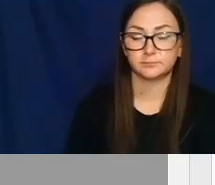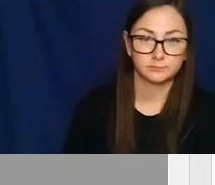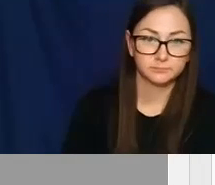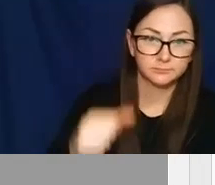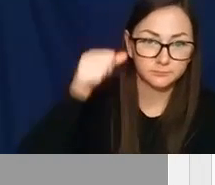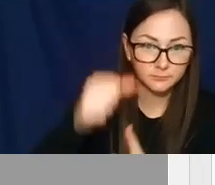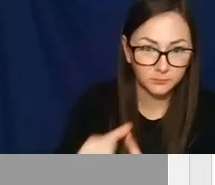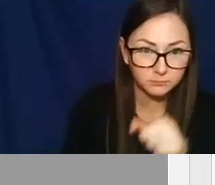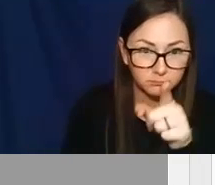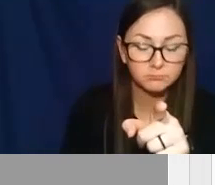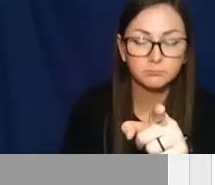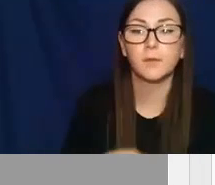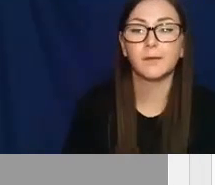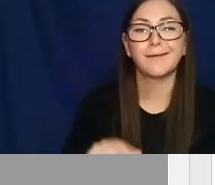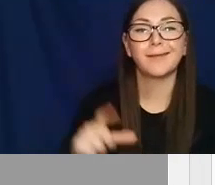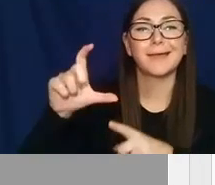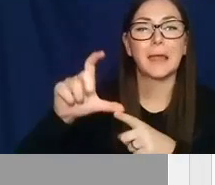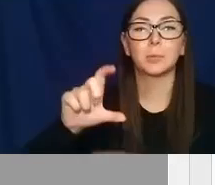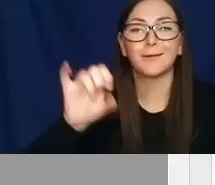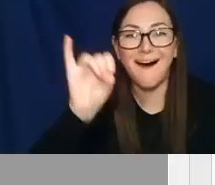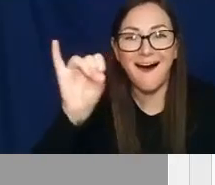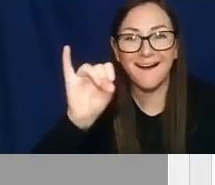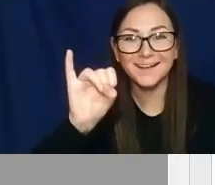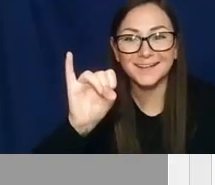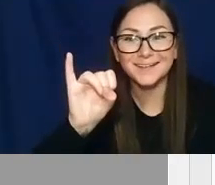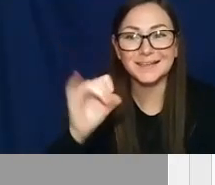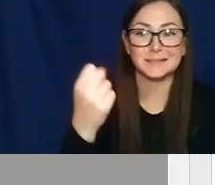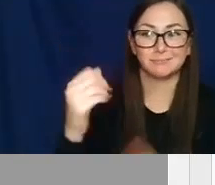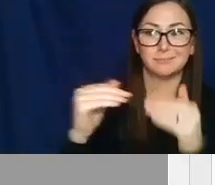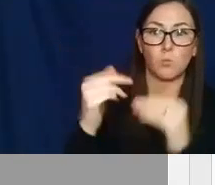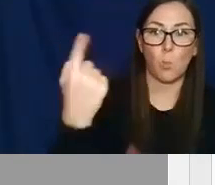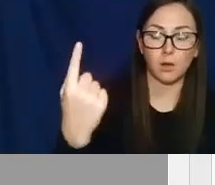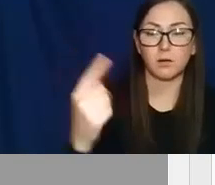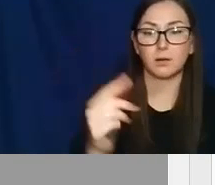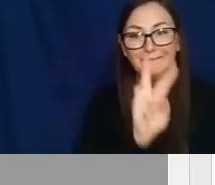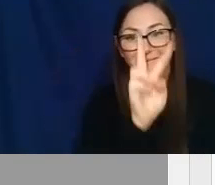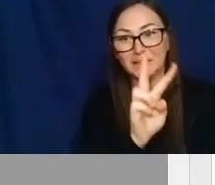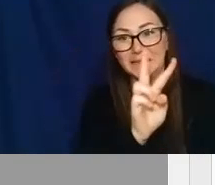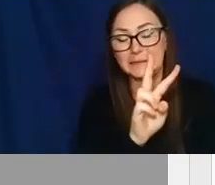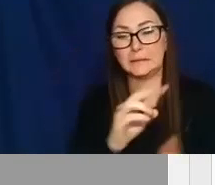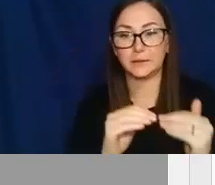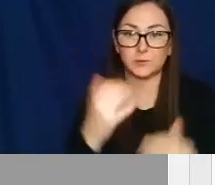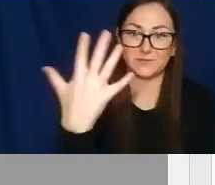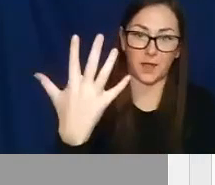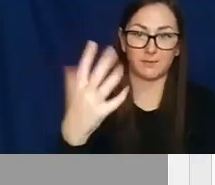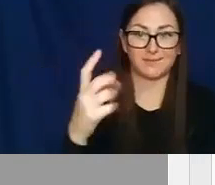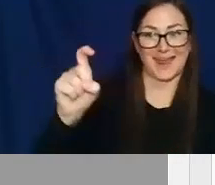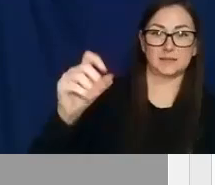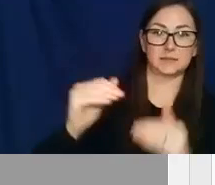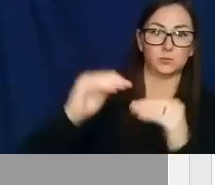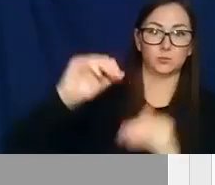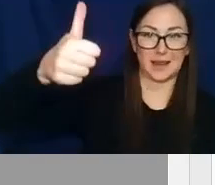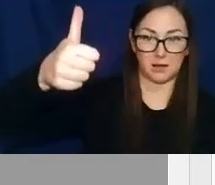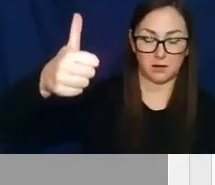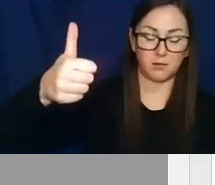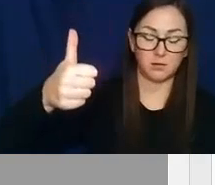1. The letter capital B is 5. Okay, and X is 10. Now, if you go across the